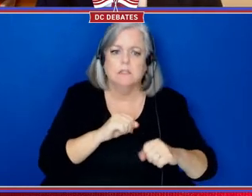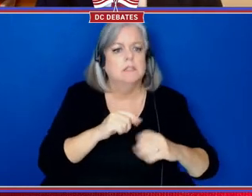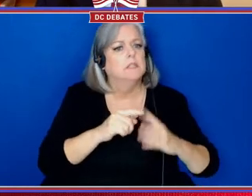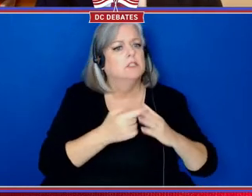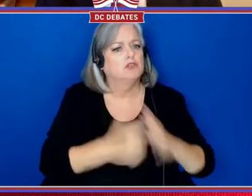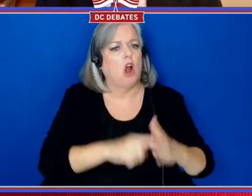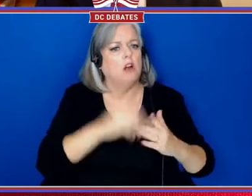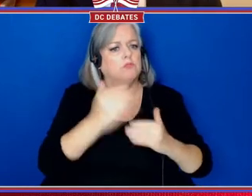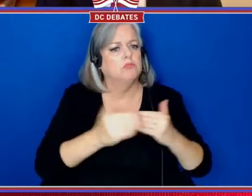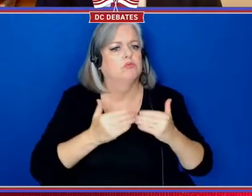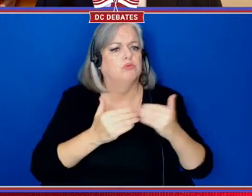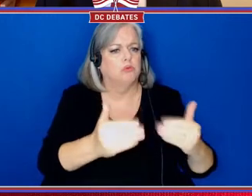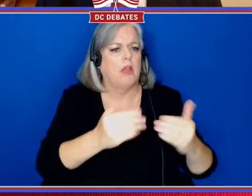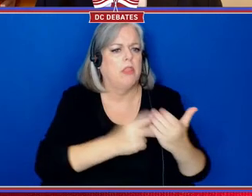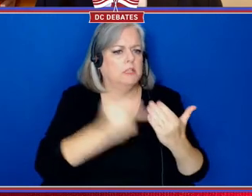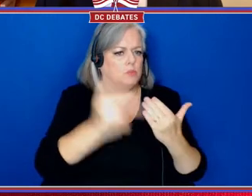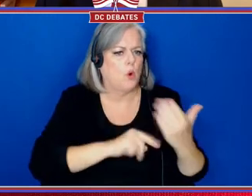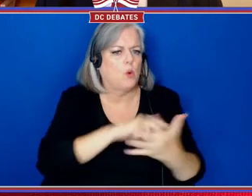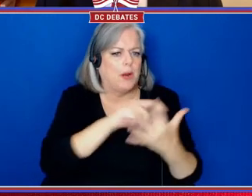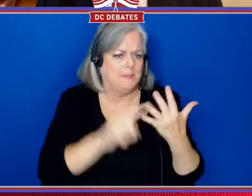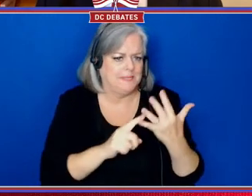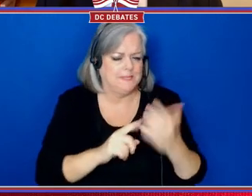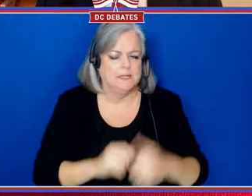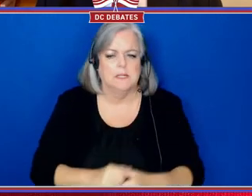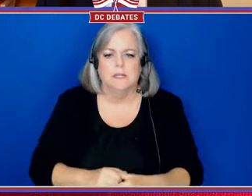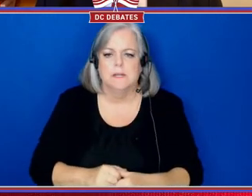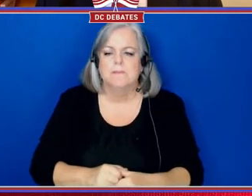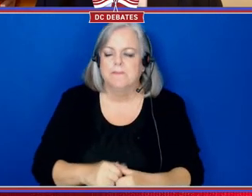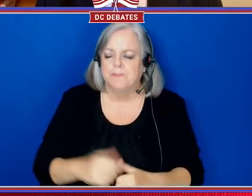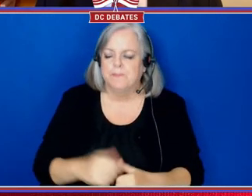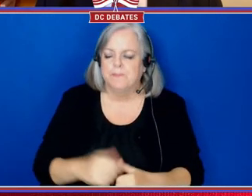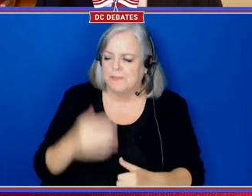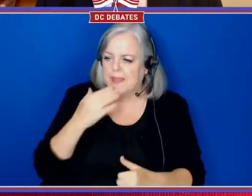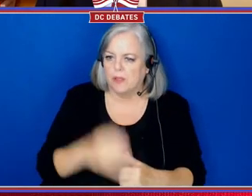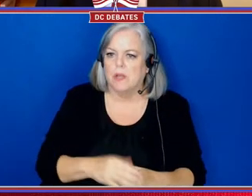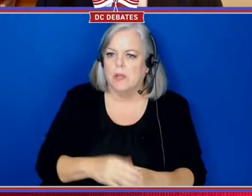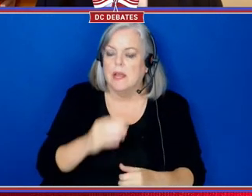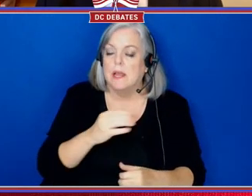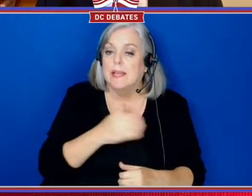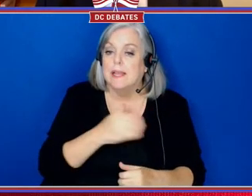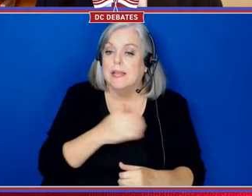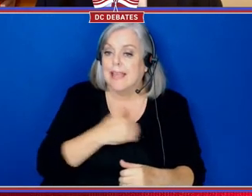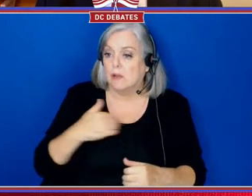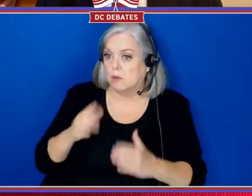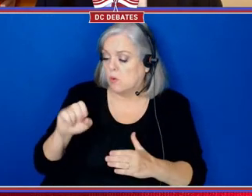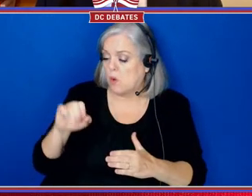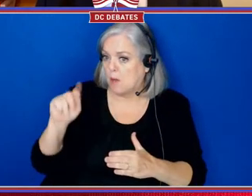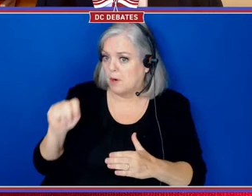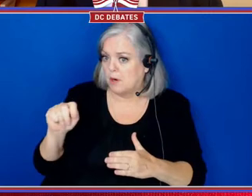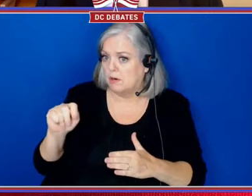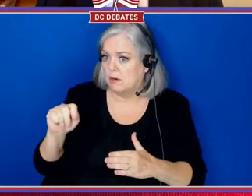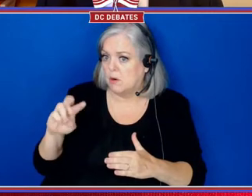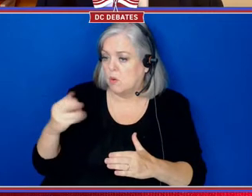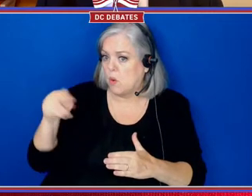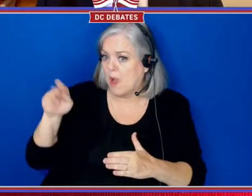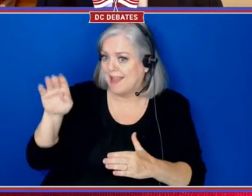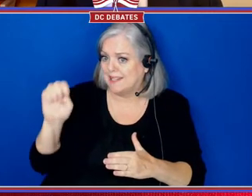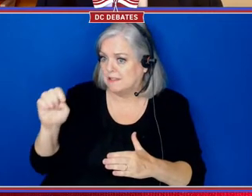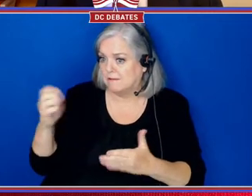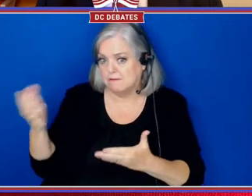Thank you. And Councilmember Robert White, I'd like to give you the opportunity to ask one of your opponents a question.